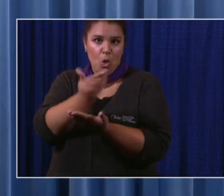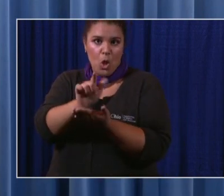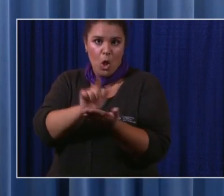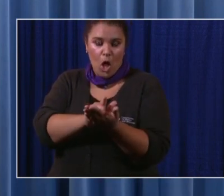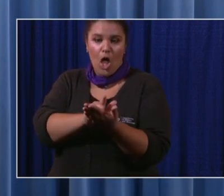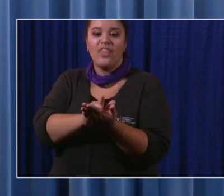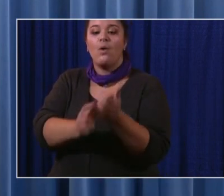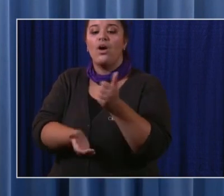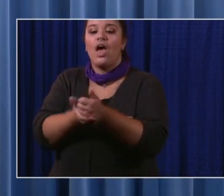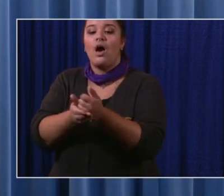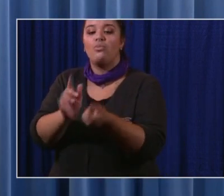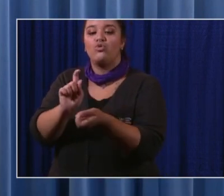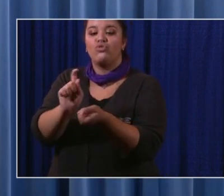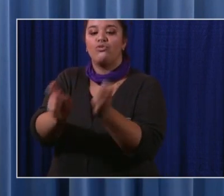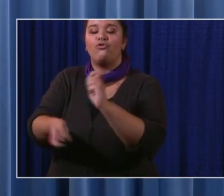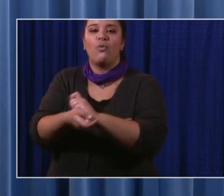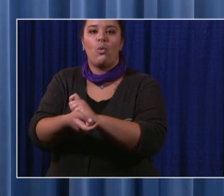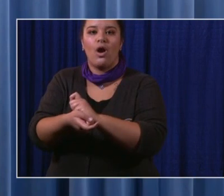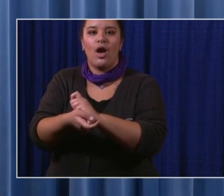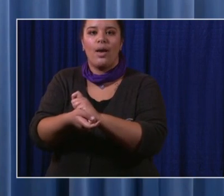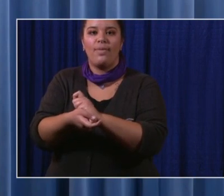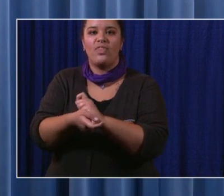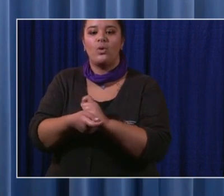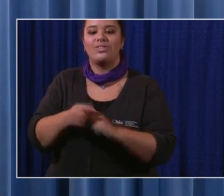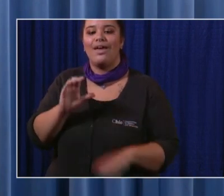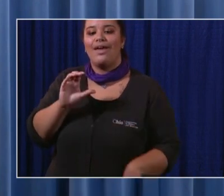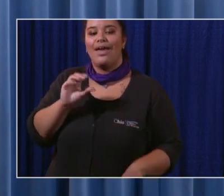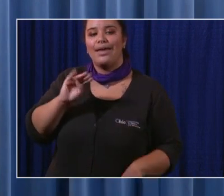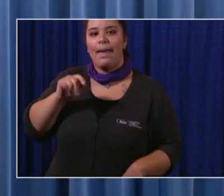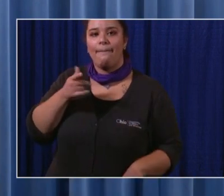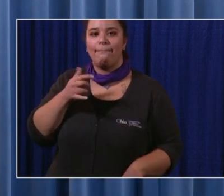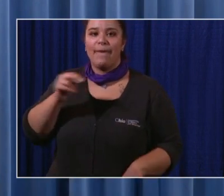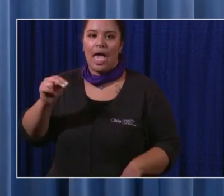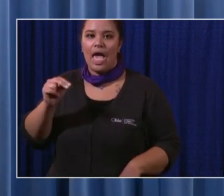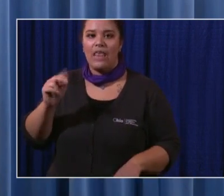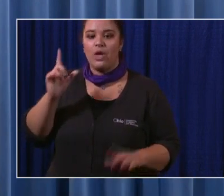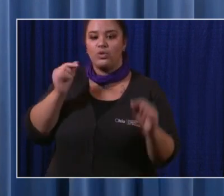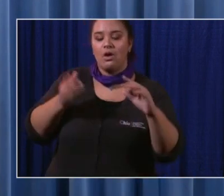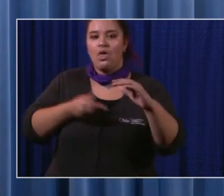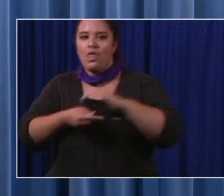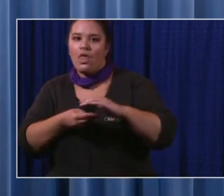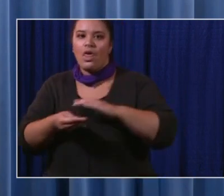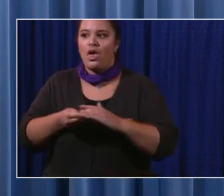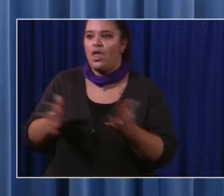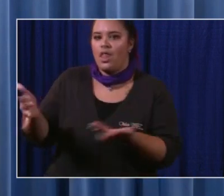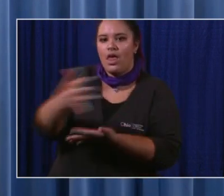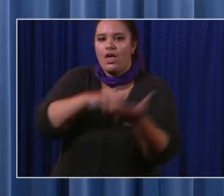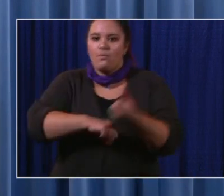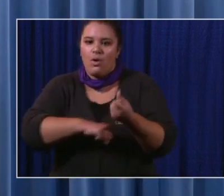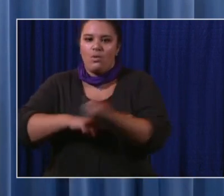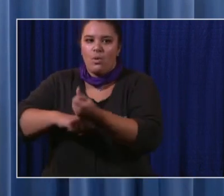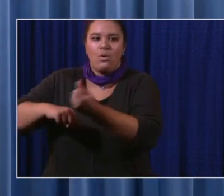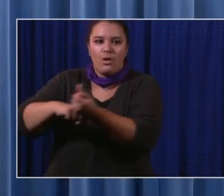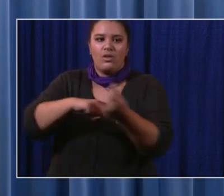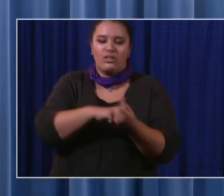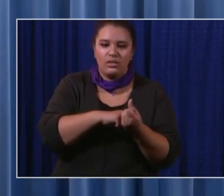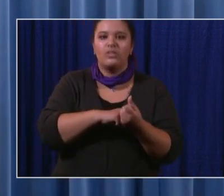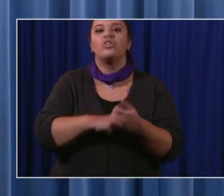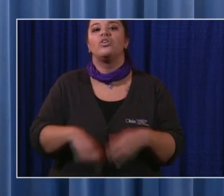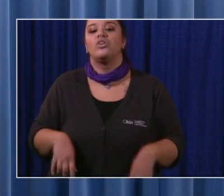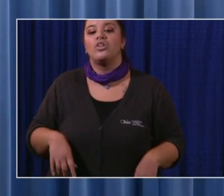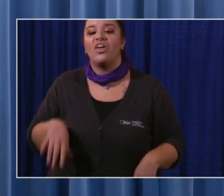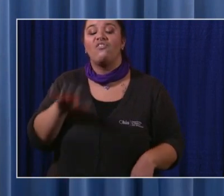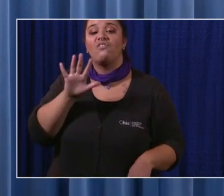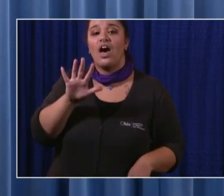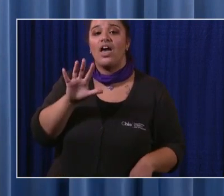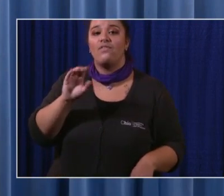the 501c4s? It would eliminate that and add some sunshine to this, whether that's action here or elsewhere. Would you